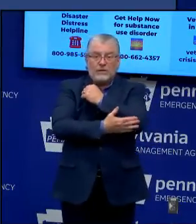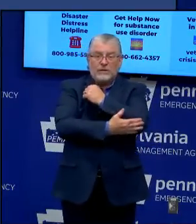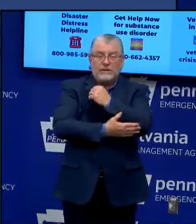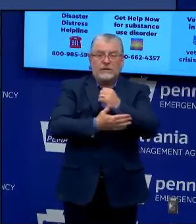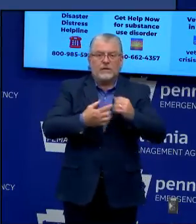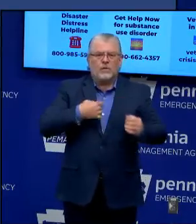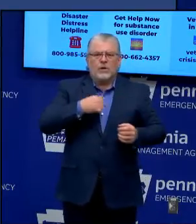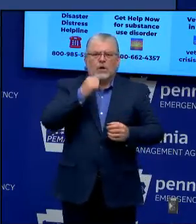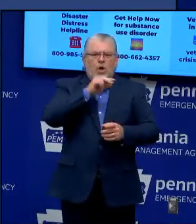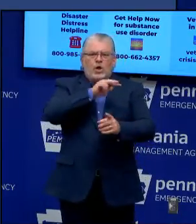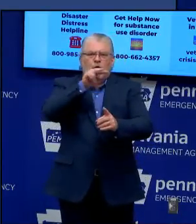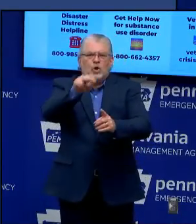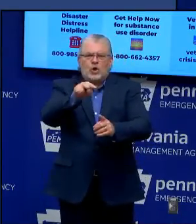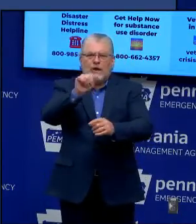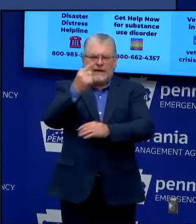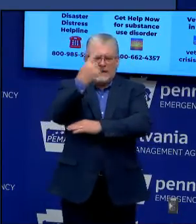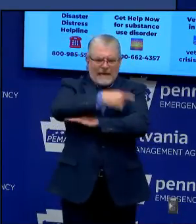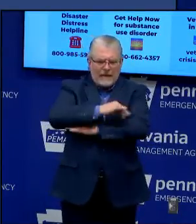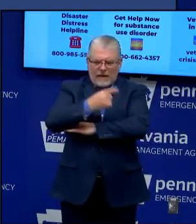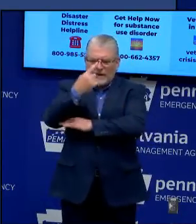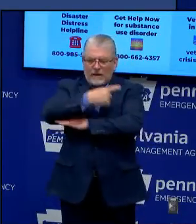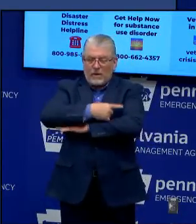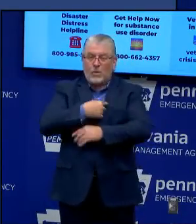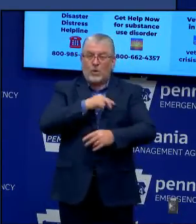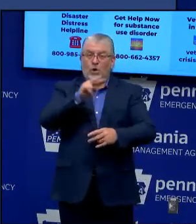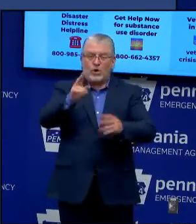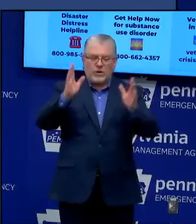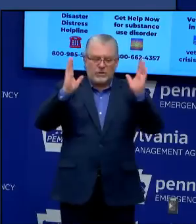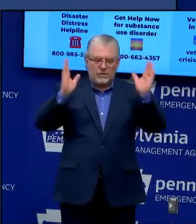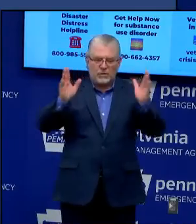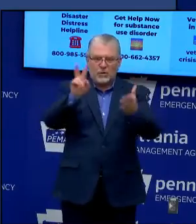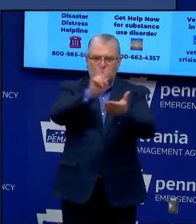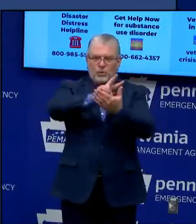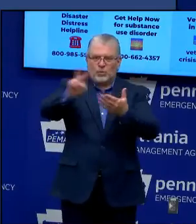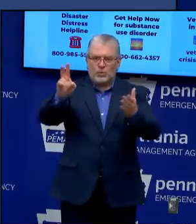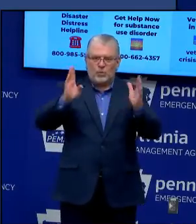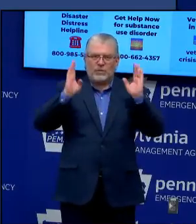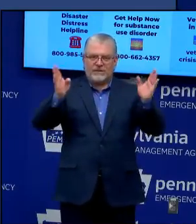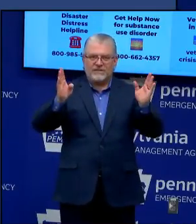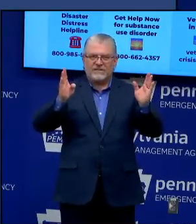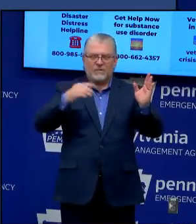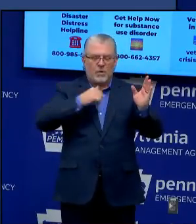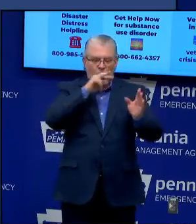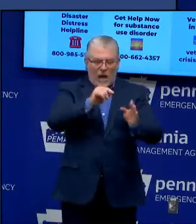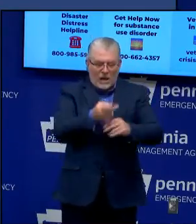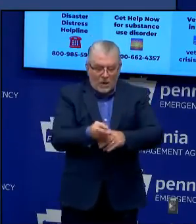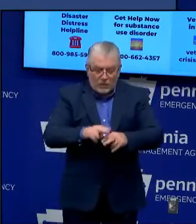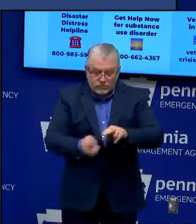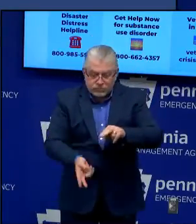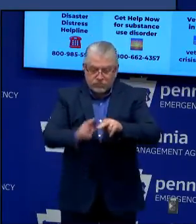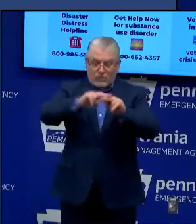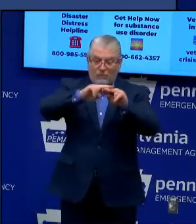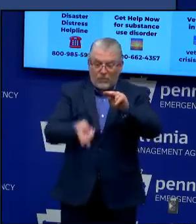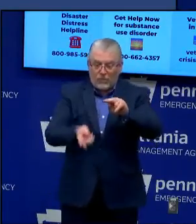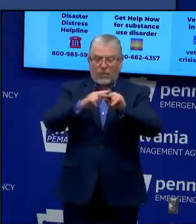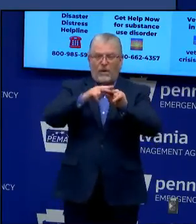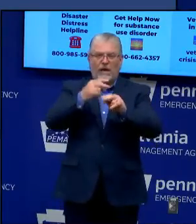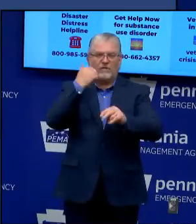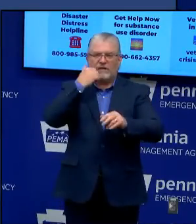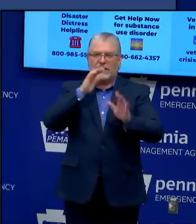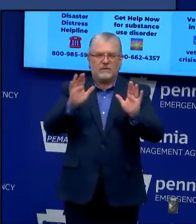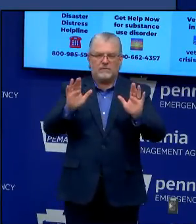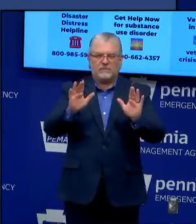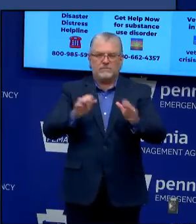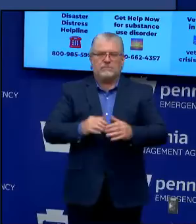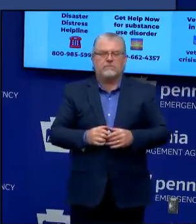from WNEP. A viewer asks, how many deaths, cases of the seasonal flu have we had this year compared to this time last